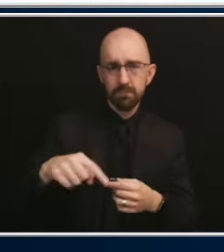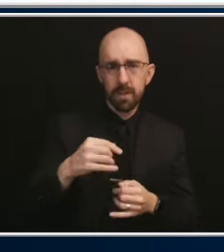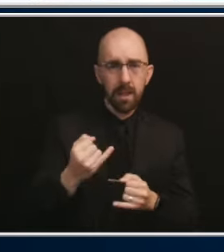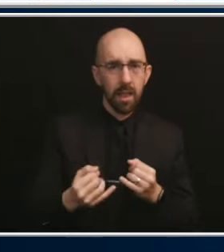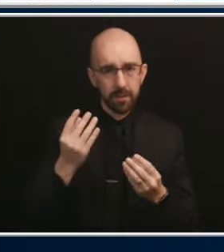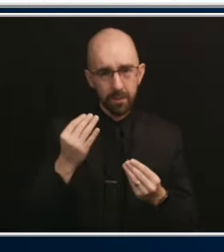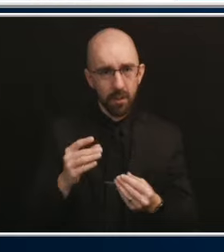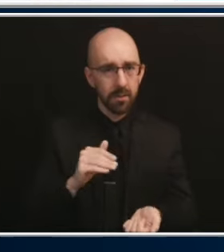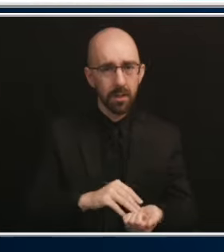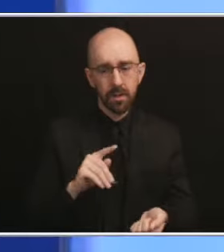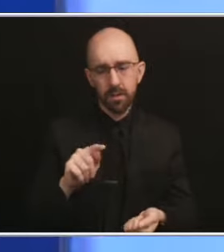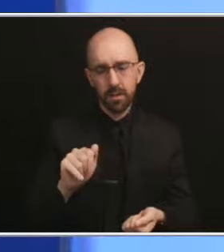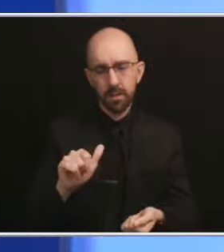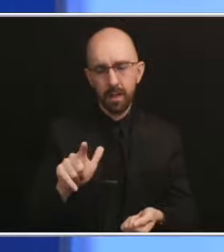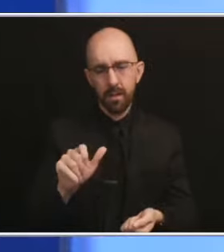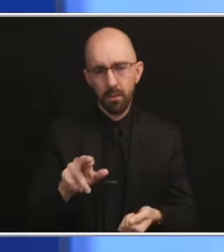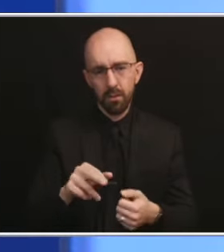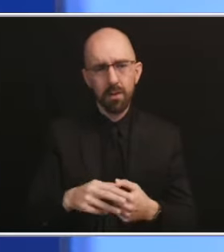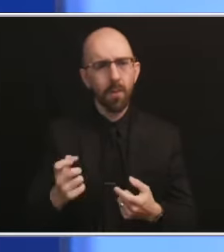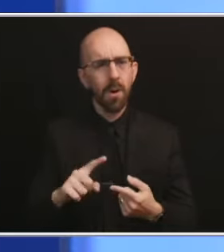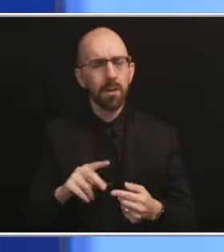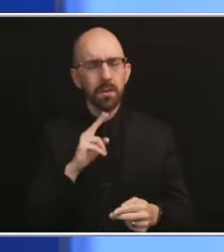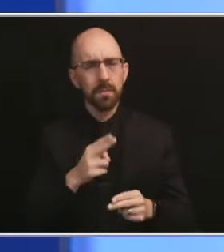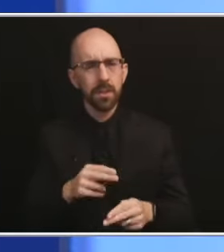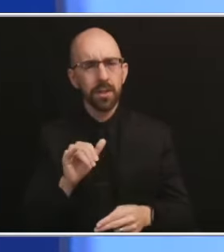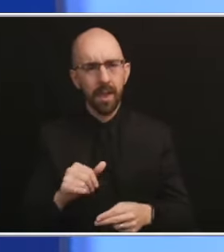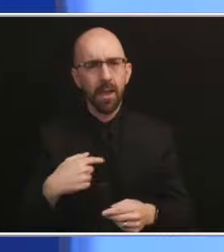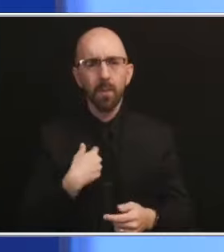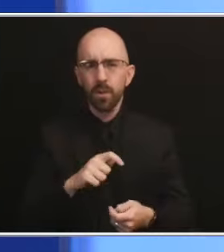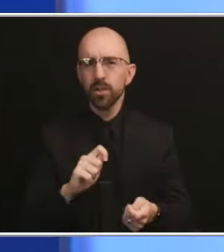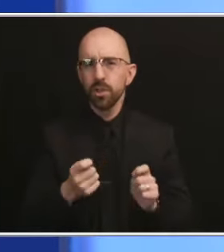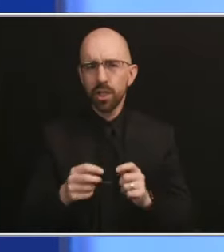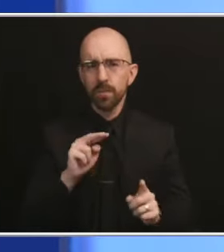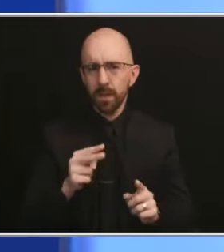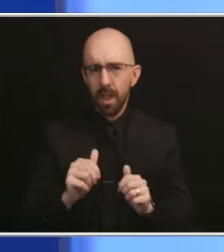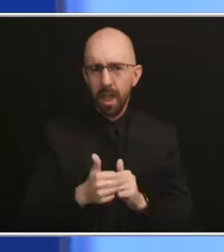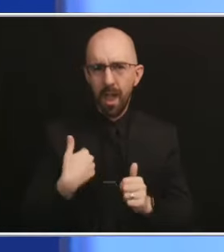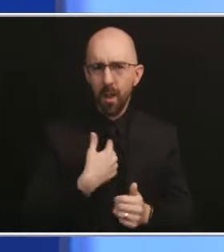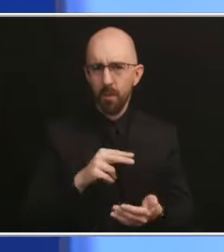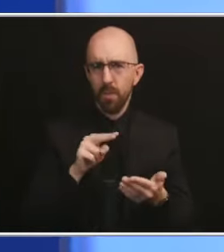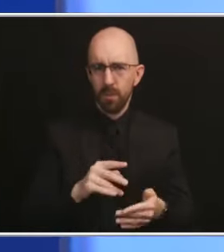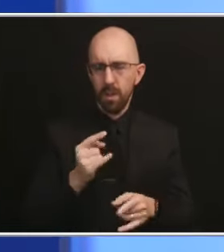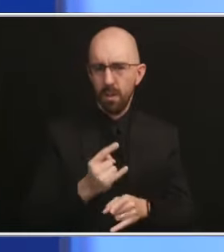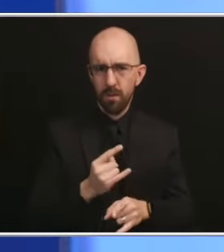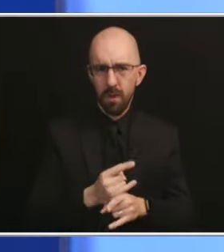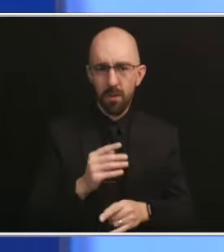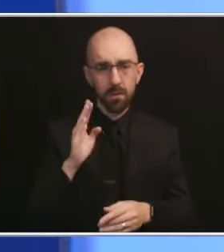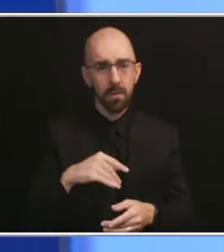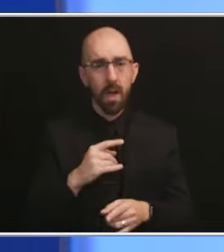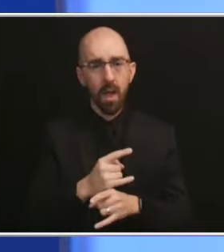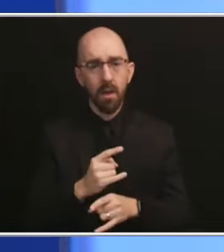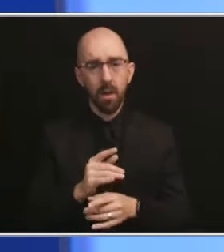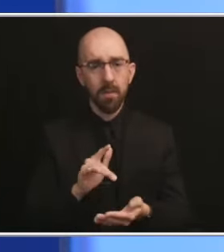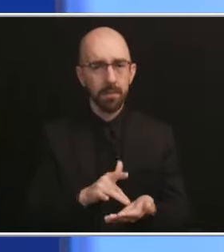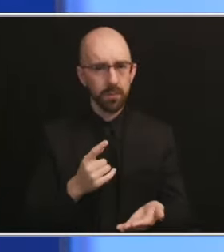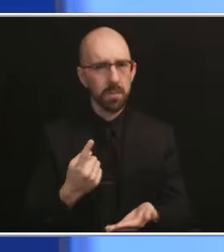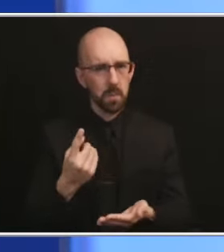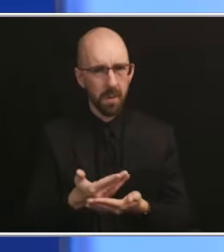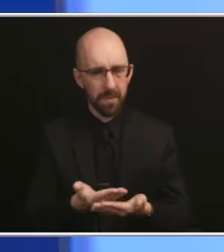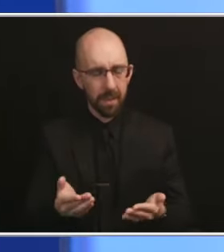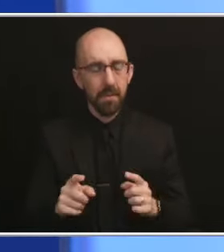we'll start with you. I just wanted to mention that, we're changing our perspective on how we look at alcohol. And there's, alcohol abuse is one thing, but even